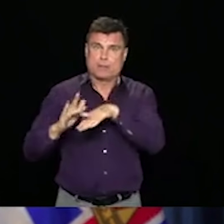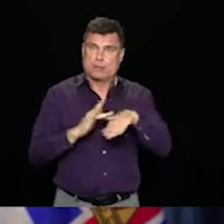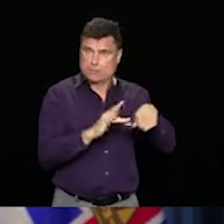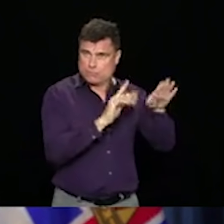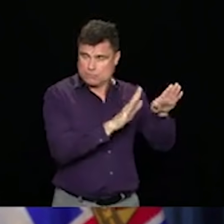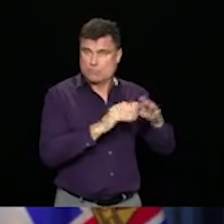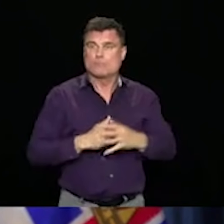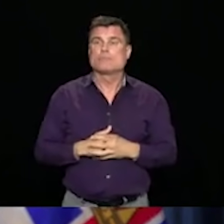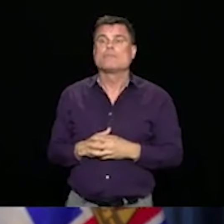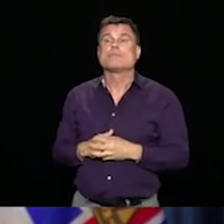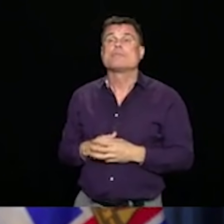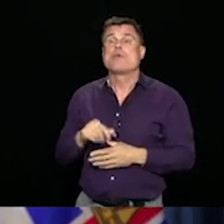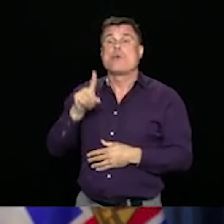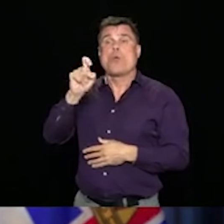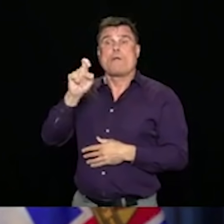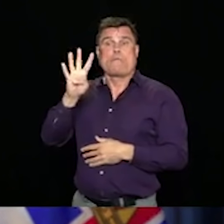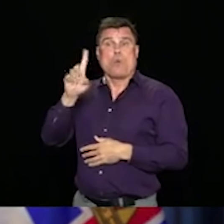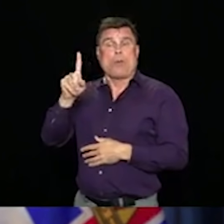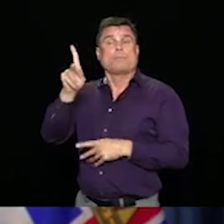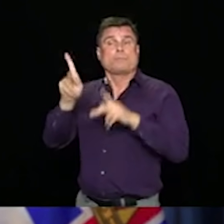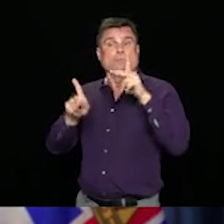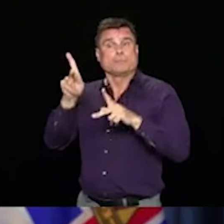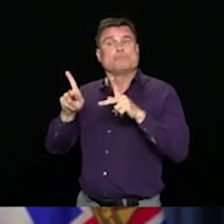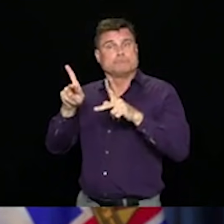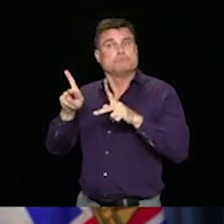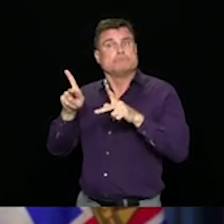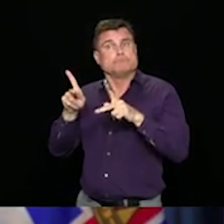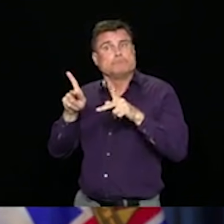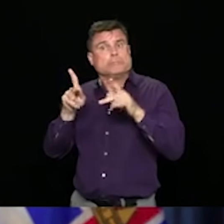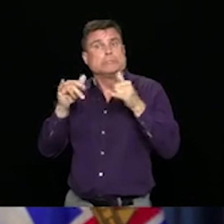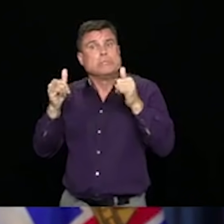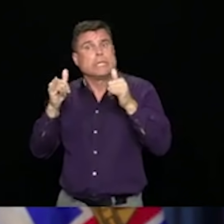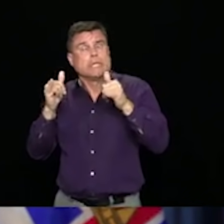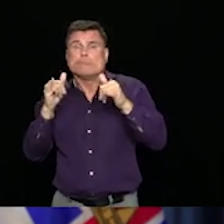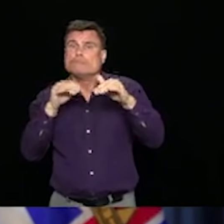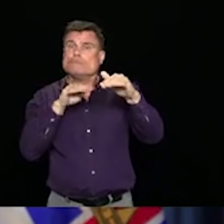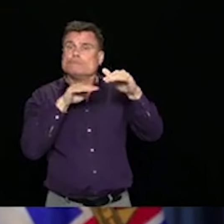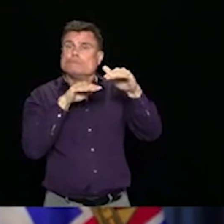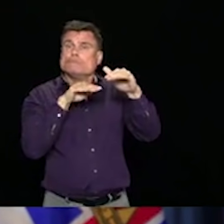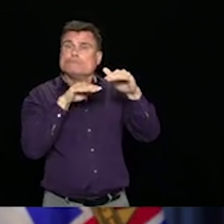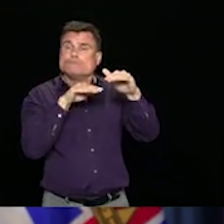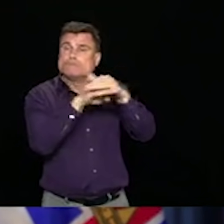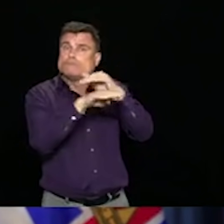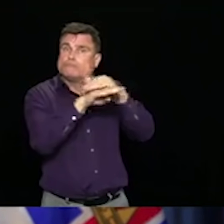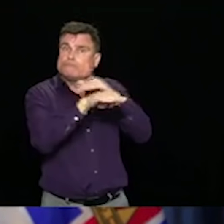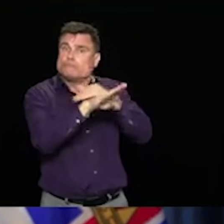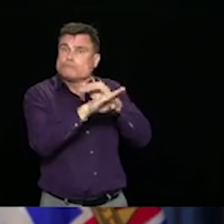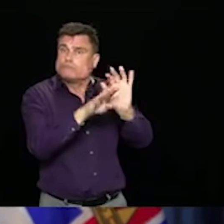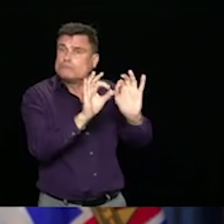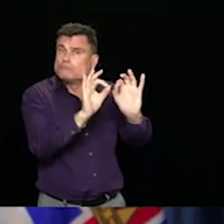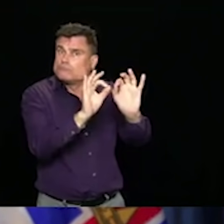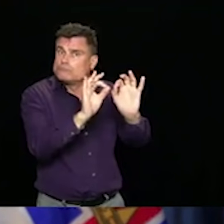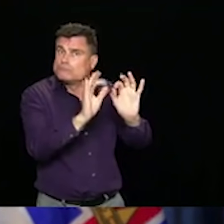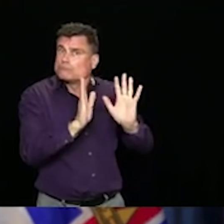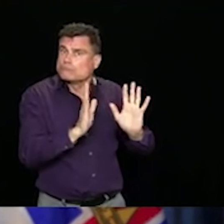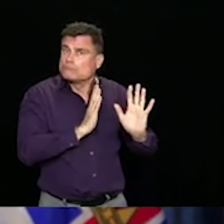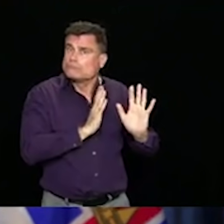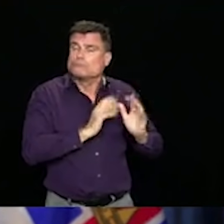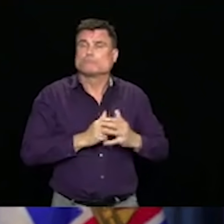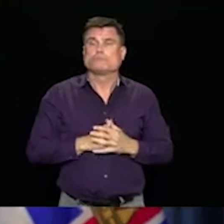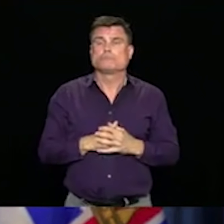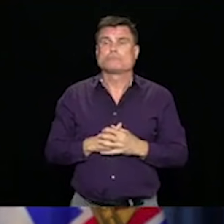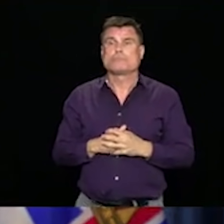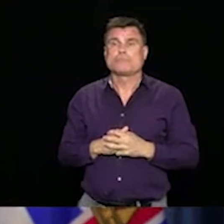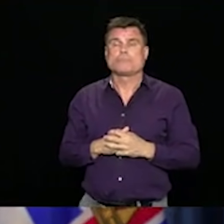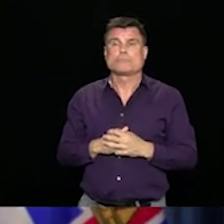5,141. So people are, again, continuing to use emergency rooms, and dramatically, as we spoke about yesterday, and